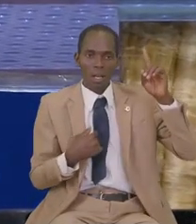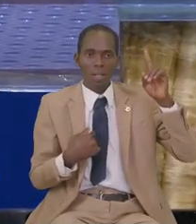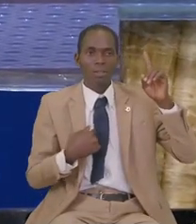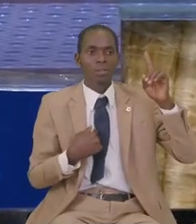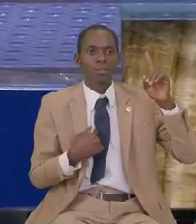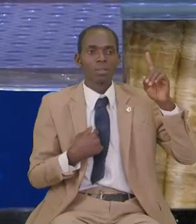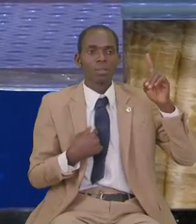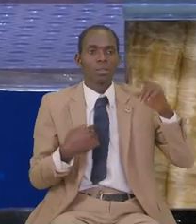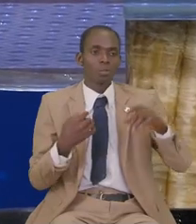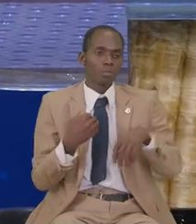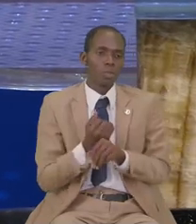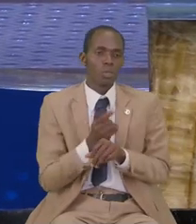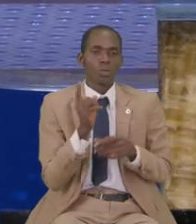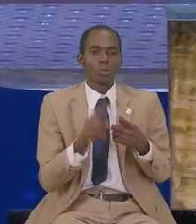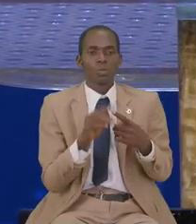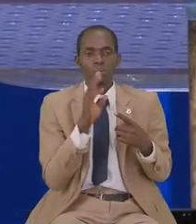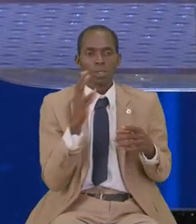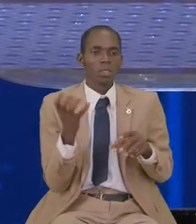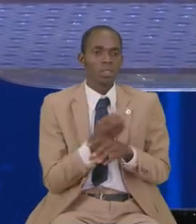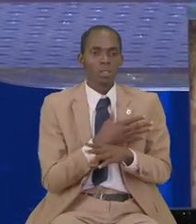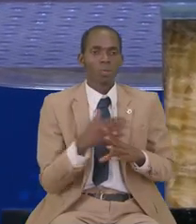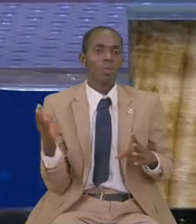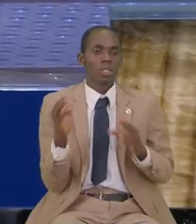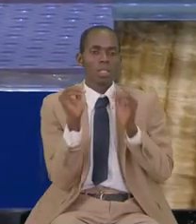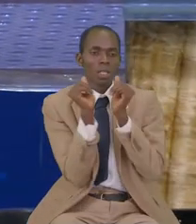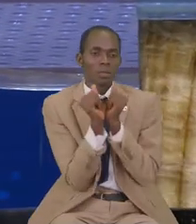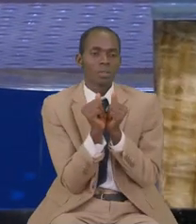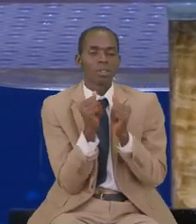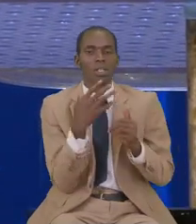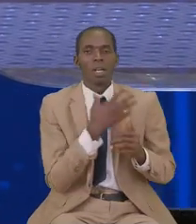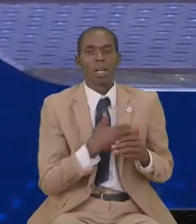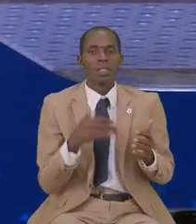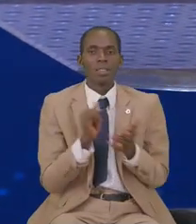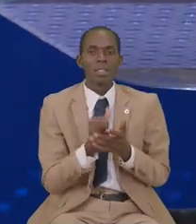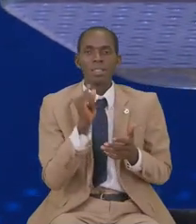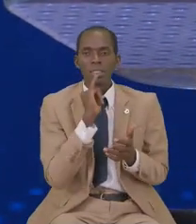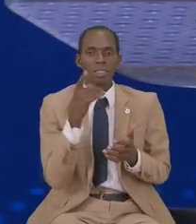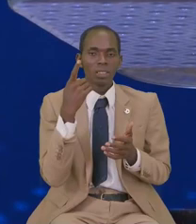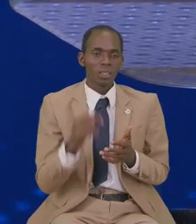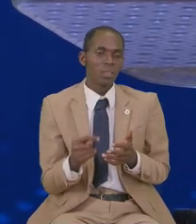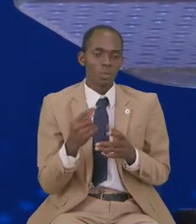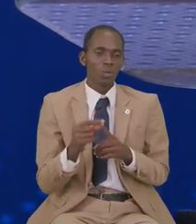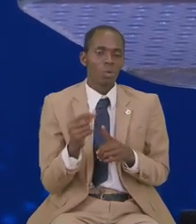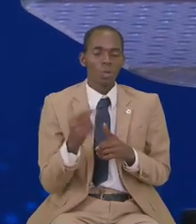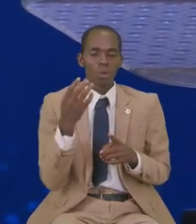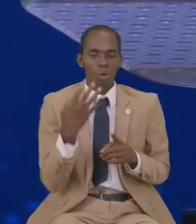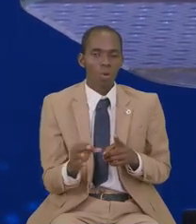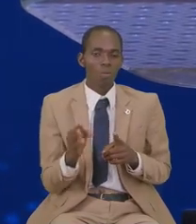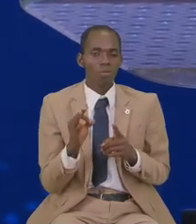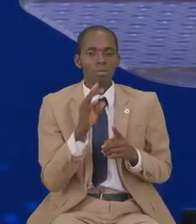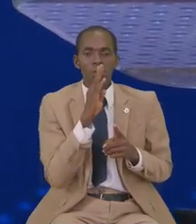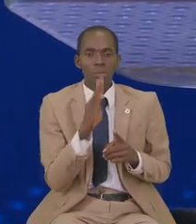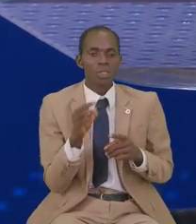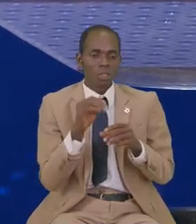I caused you to be carried away captive. And so that's the prediction of the captivity because of